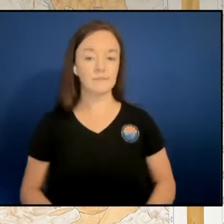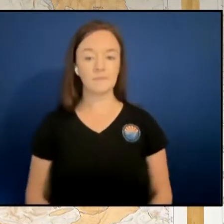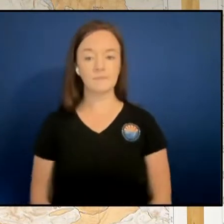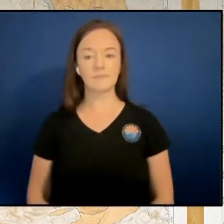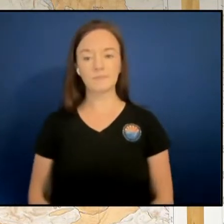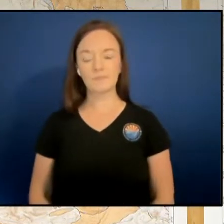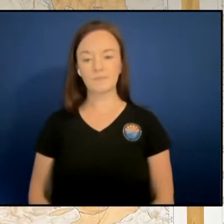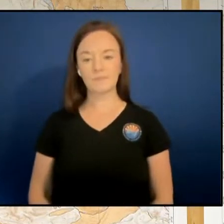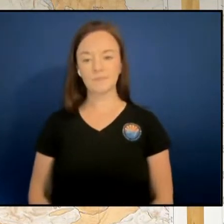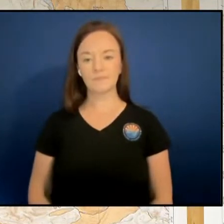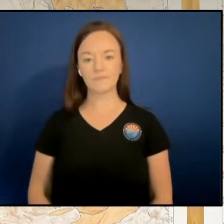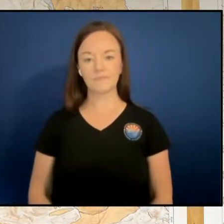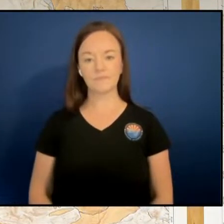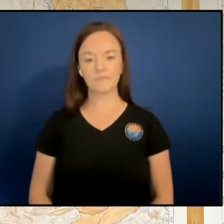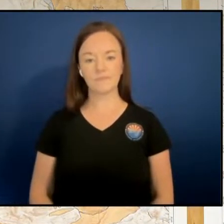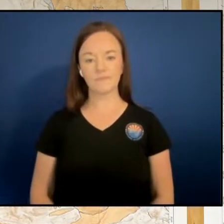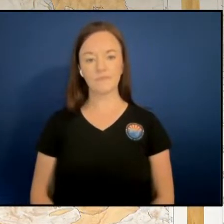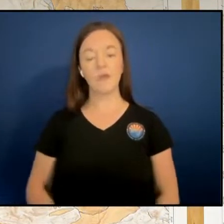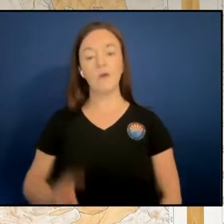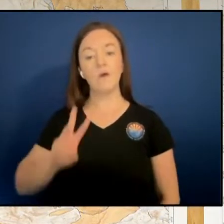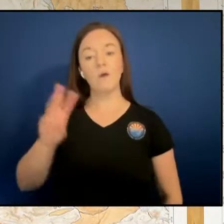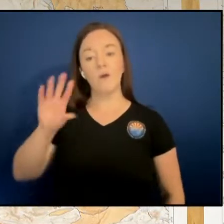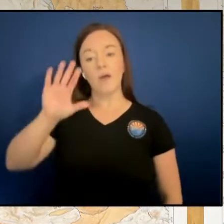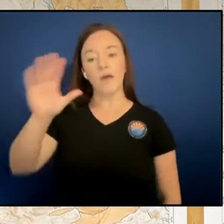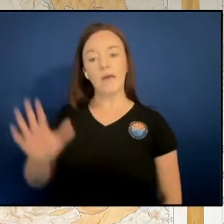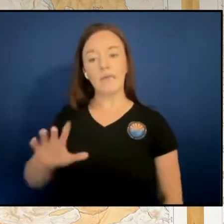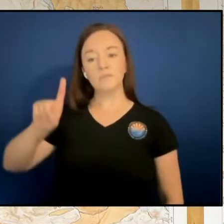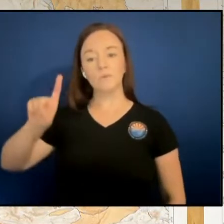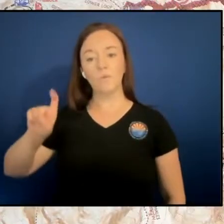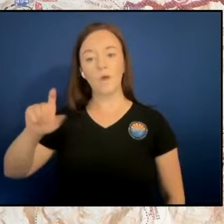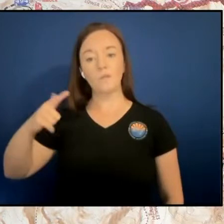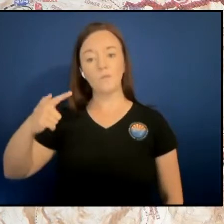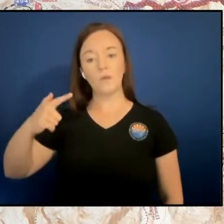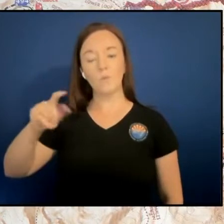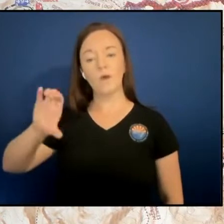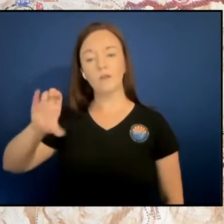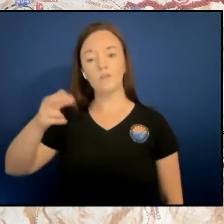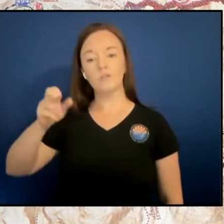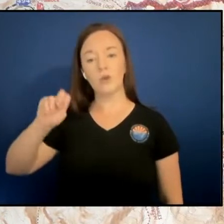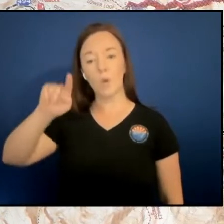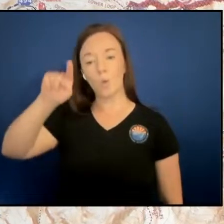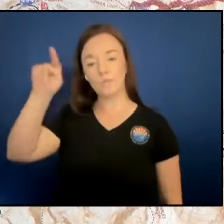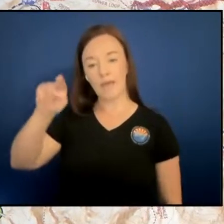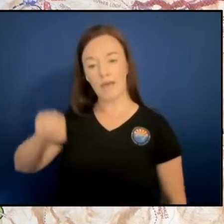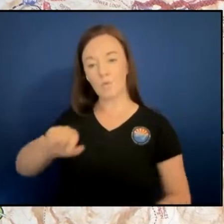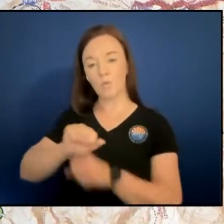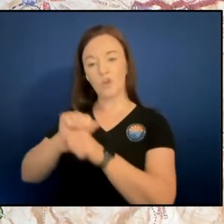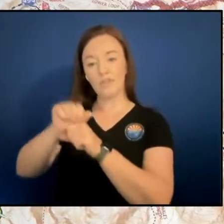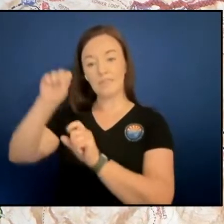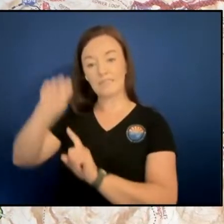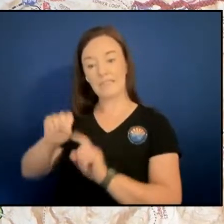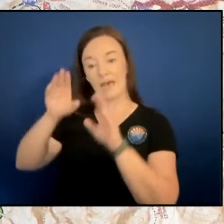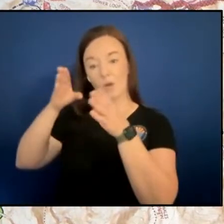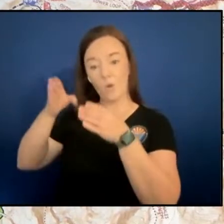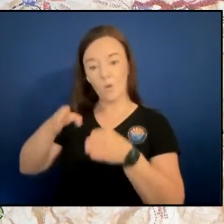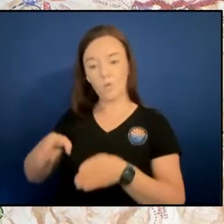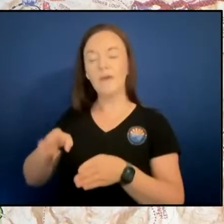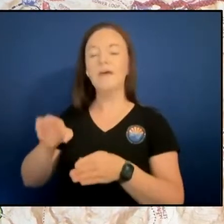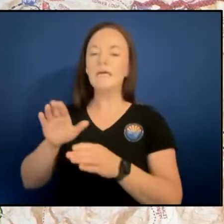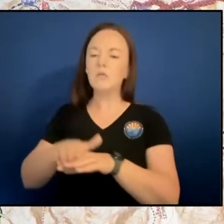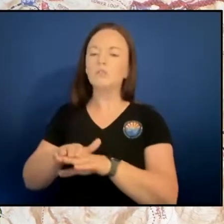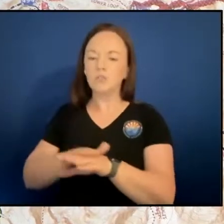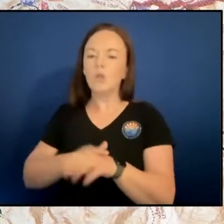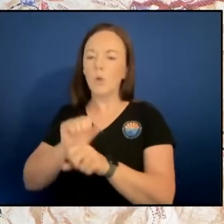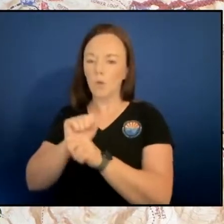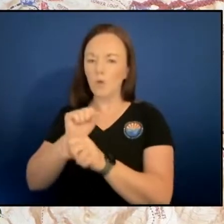thing on the west side there, going 121 going down from Chacon. They're continuing to work to the south. It's been slower in this area just south of Chacon, north